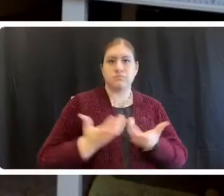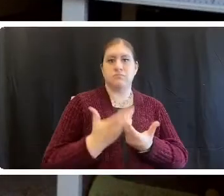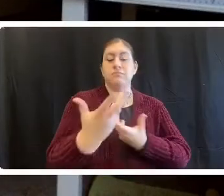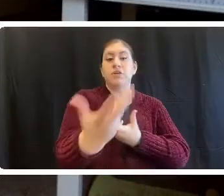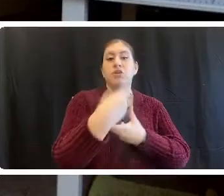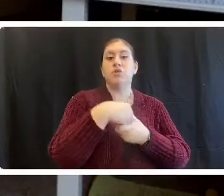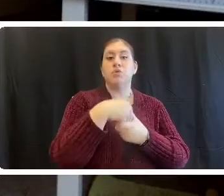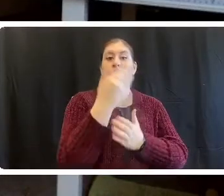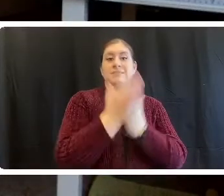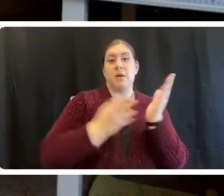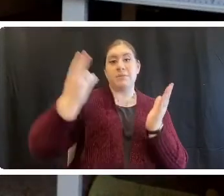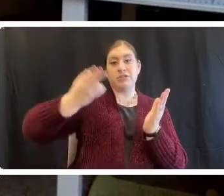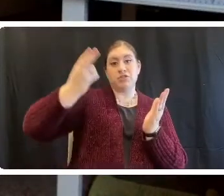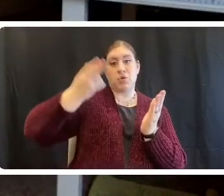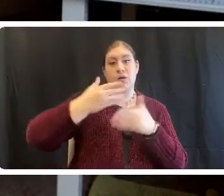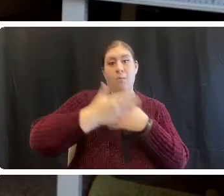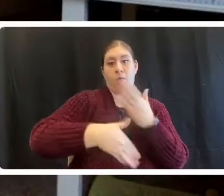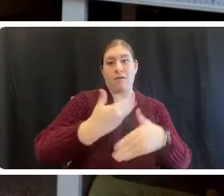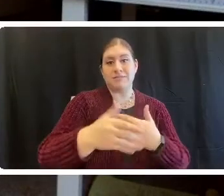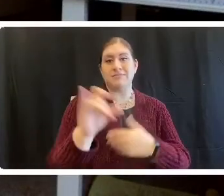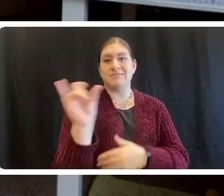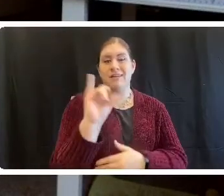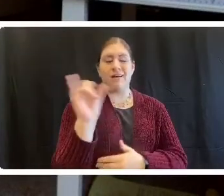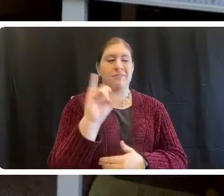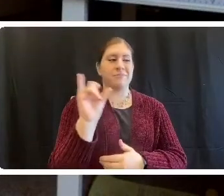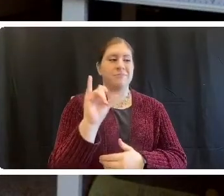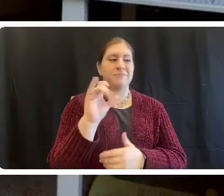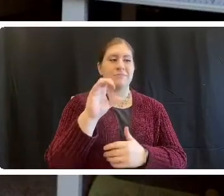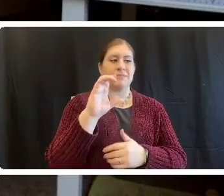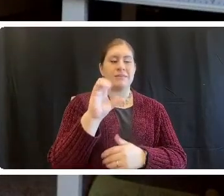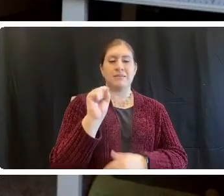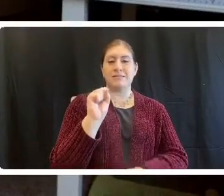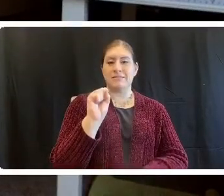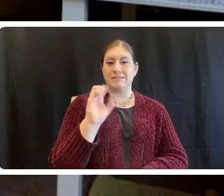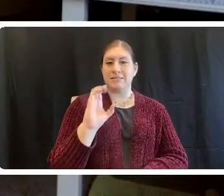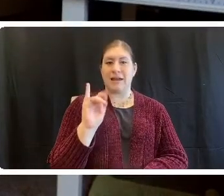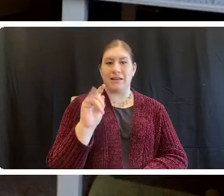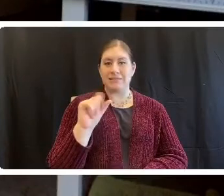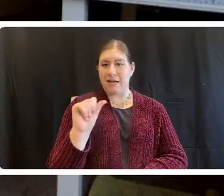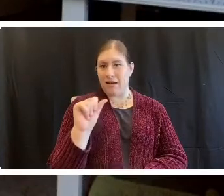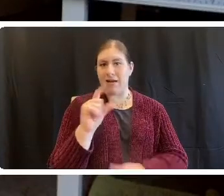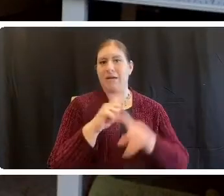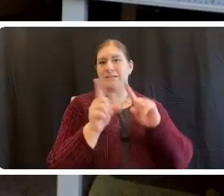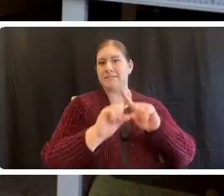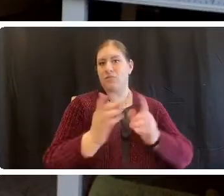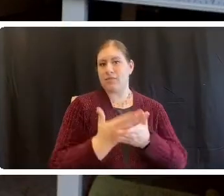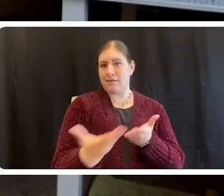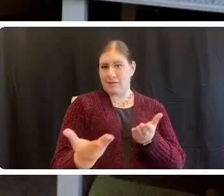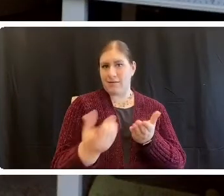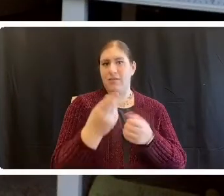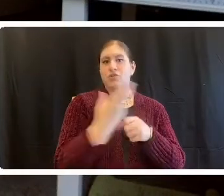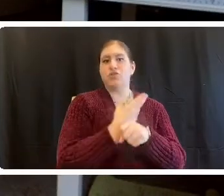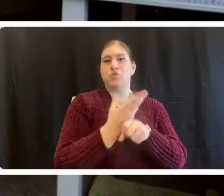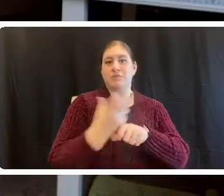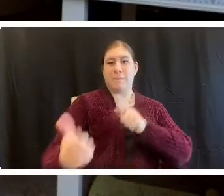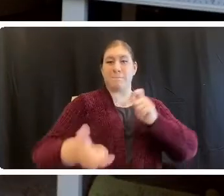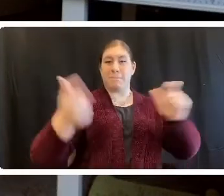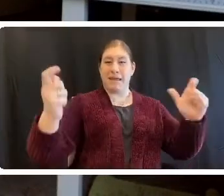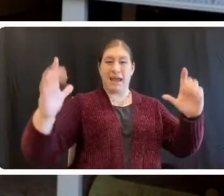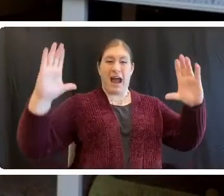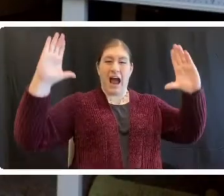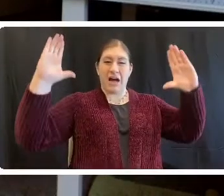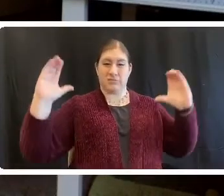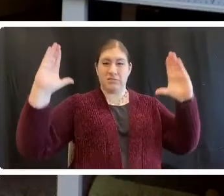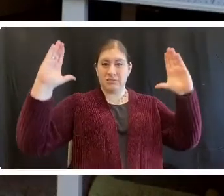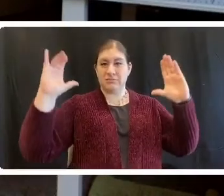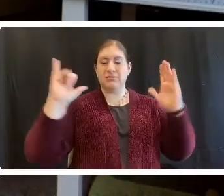including some historical processes like cyanotype and other things where they're using large format cameras and